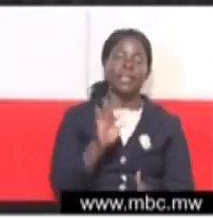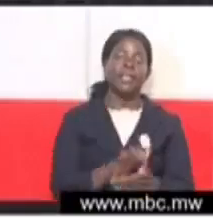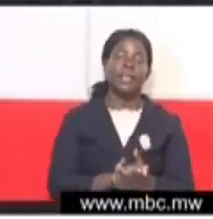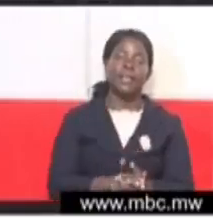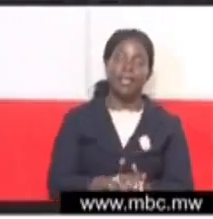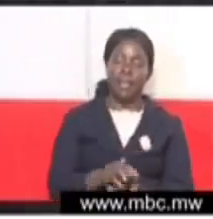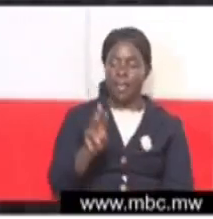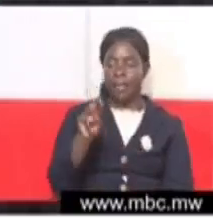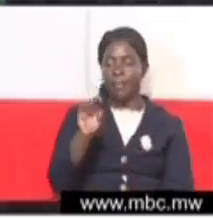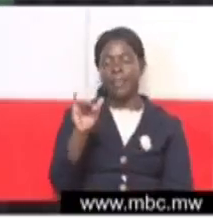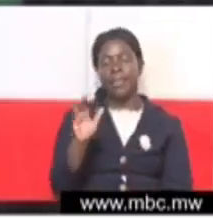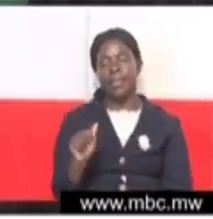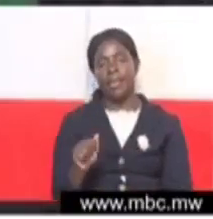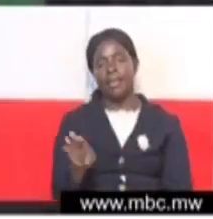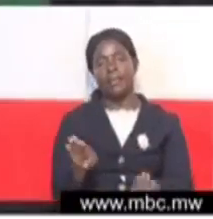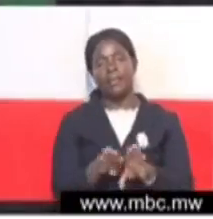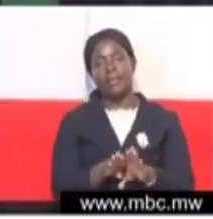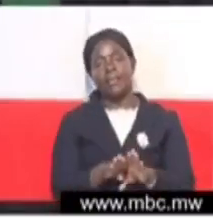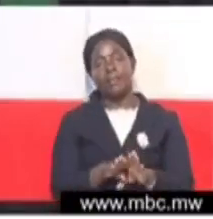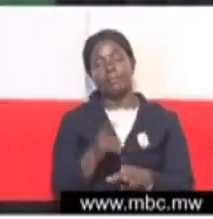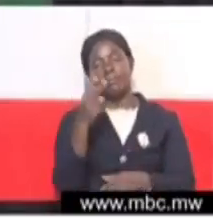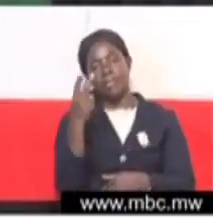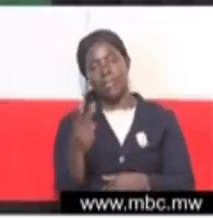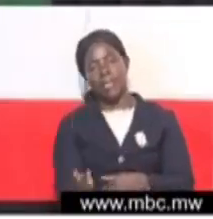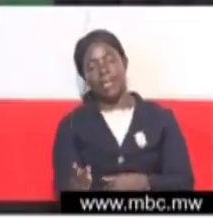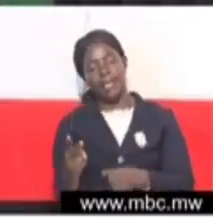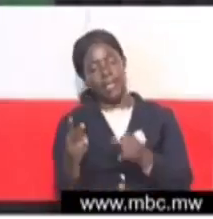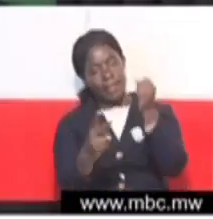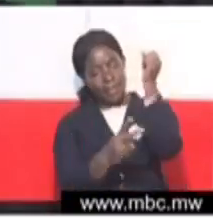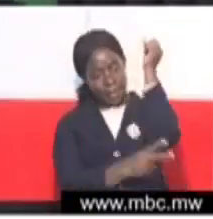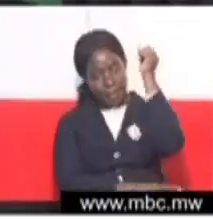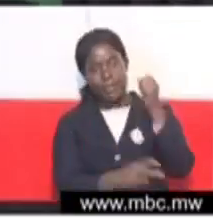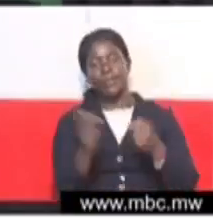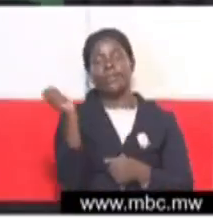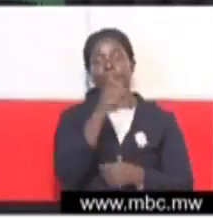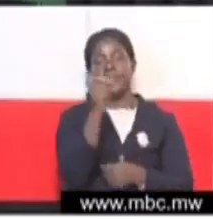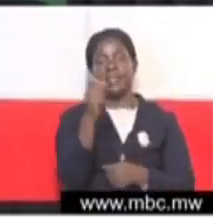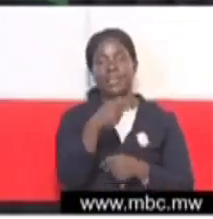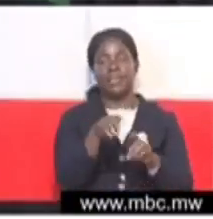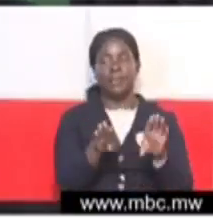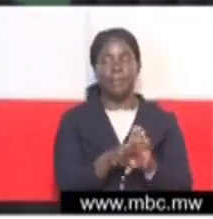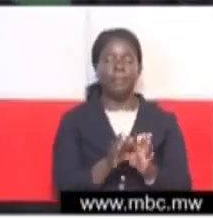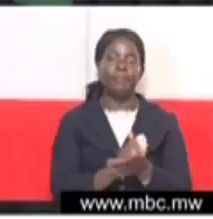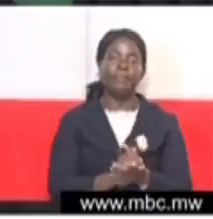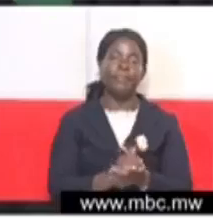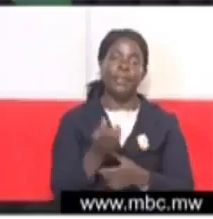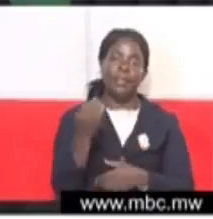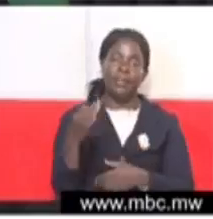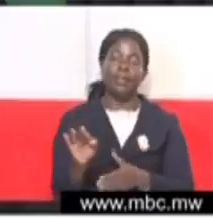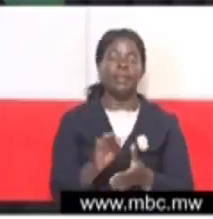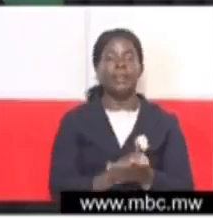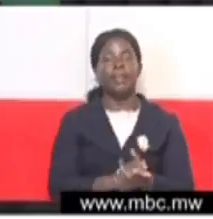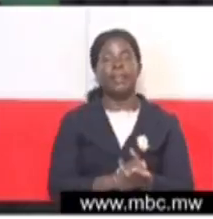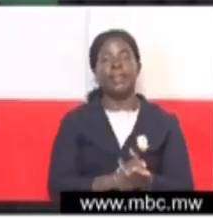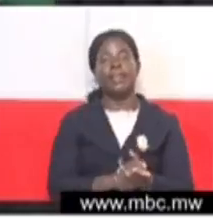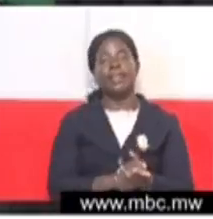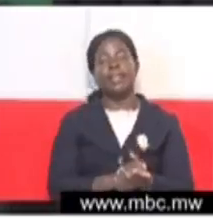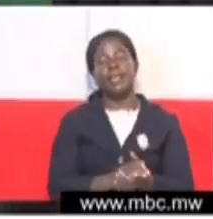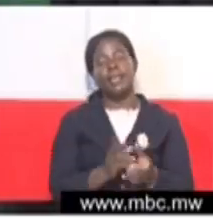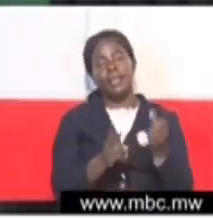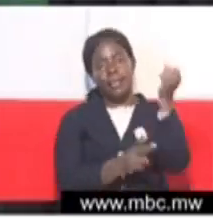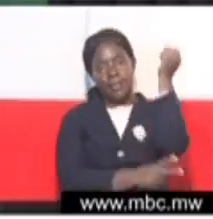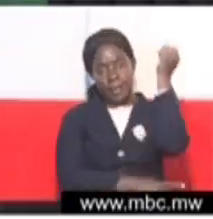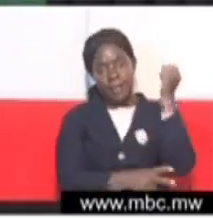deputy president. He adds that Gerald Kazembe is now the party's first deputy secretary general, while Chizen Kandawile is second